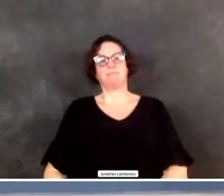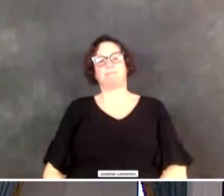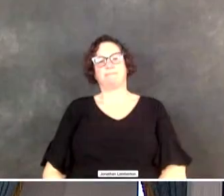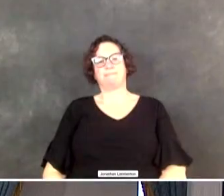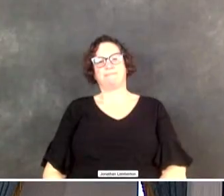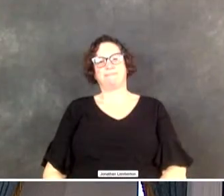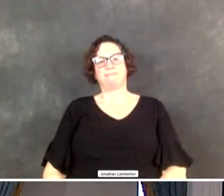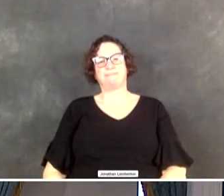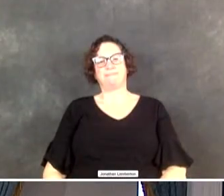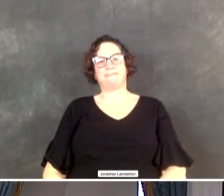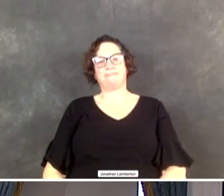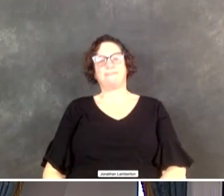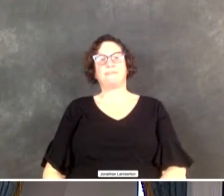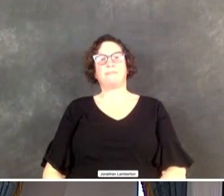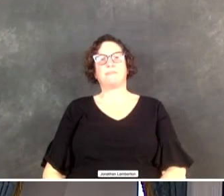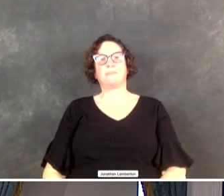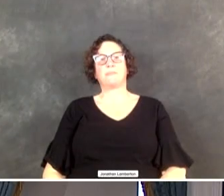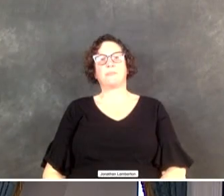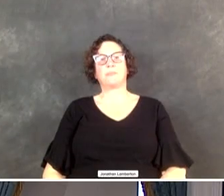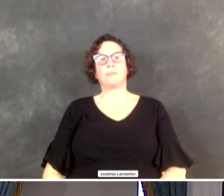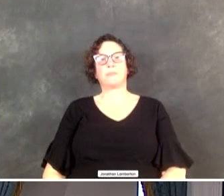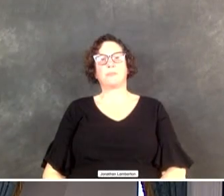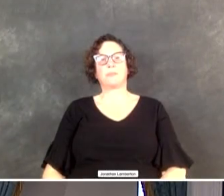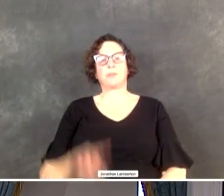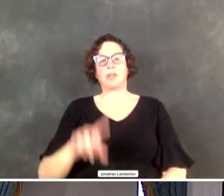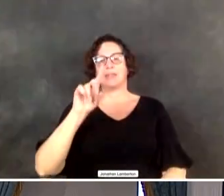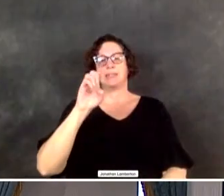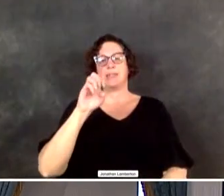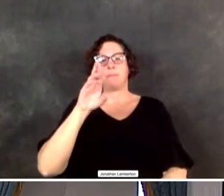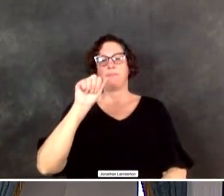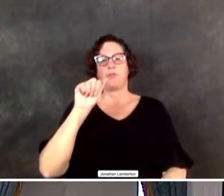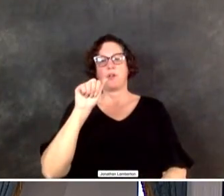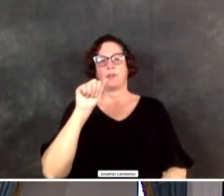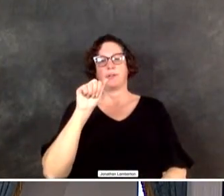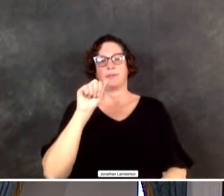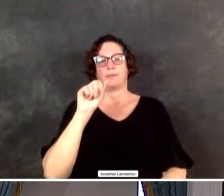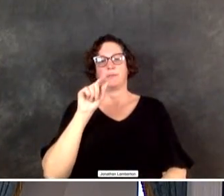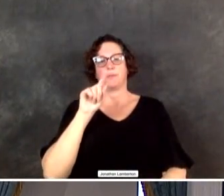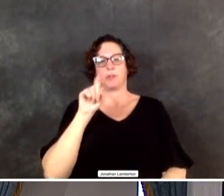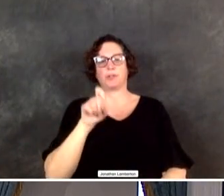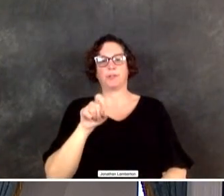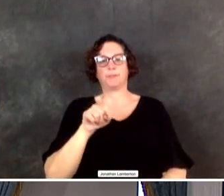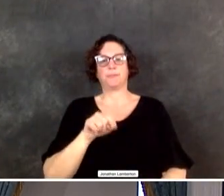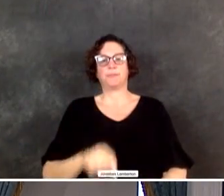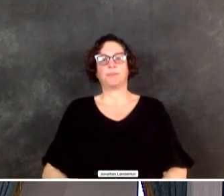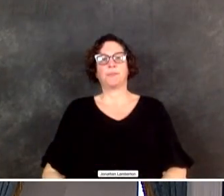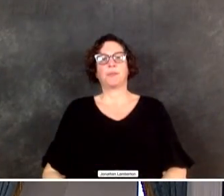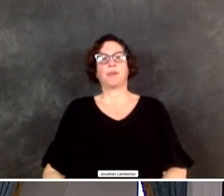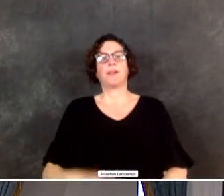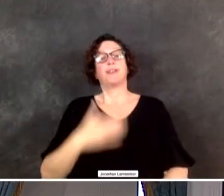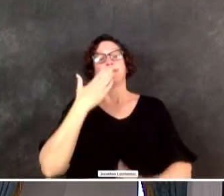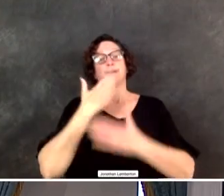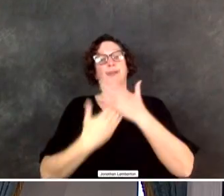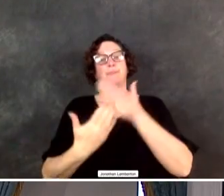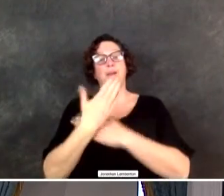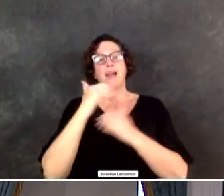Next, we have Deborah Lee from Manhattan Times Bronx Free Press. Hey, good morning, everyone. How are you? Hey, Deborah